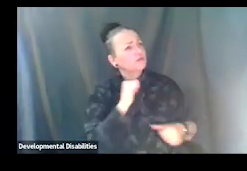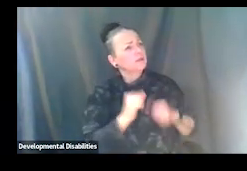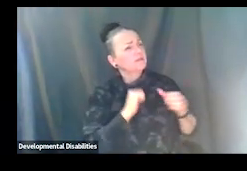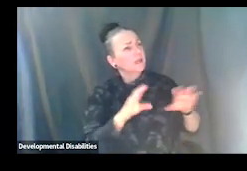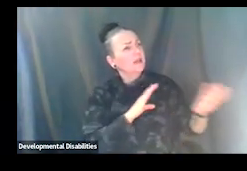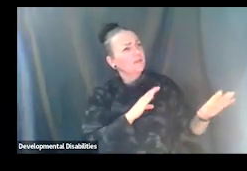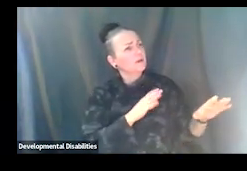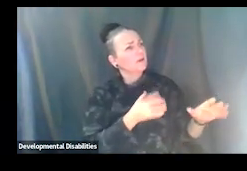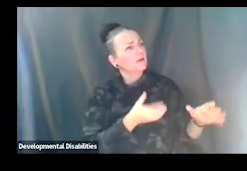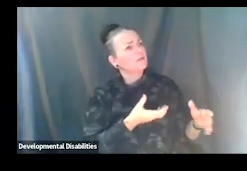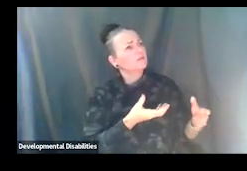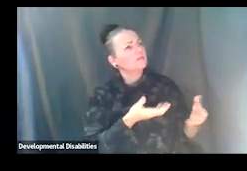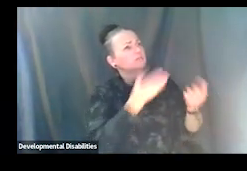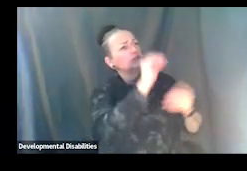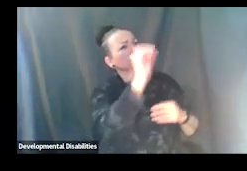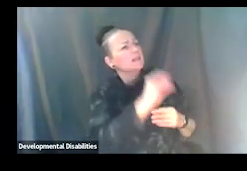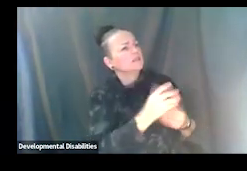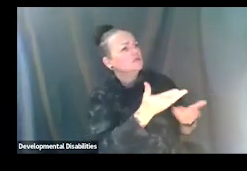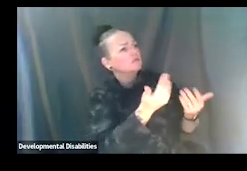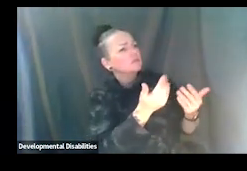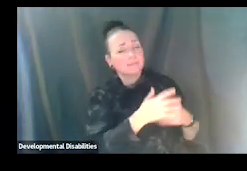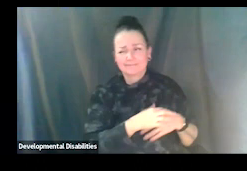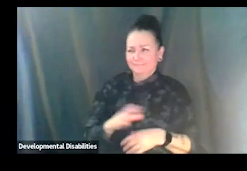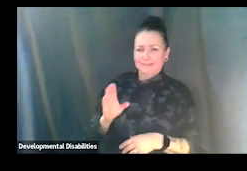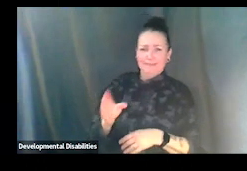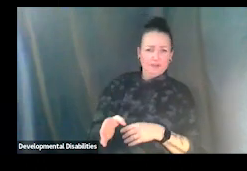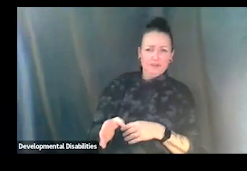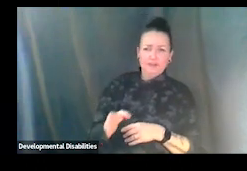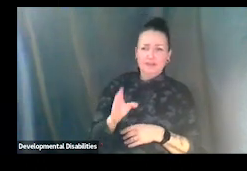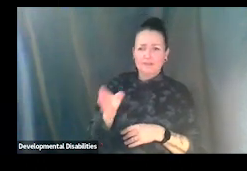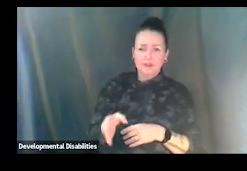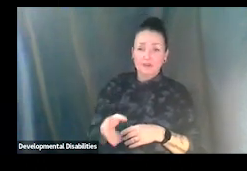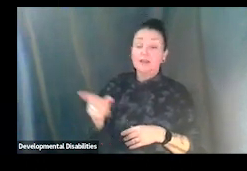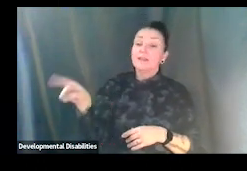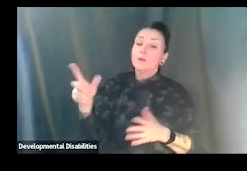behavior? And so instead of looking at the percentage